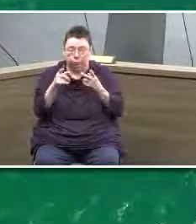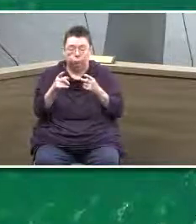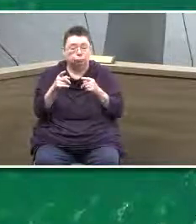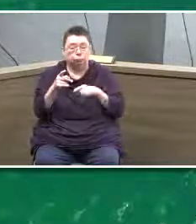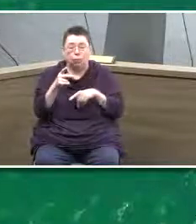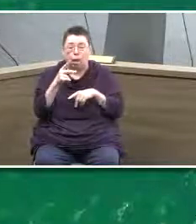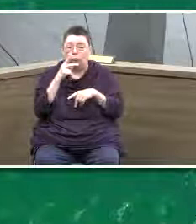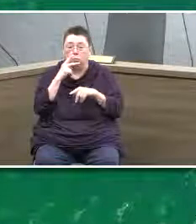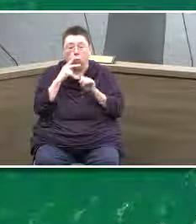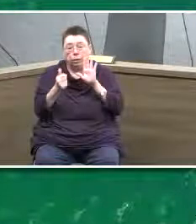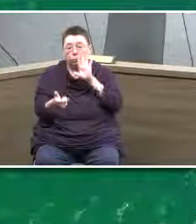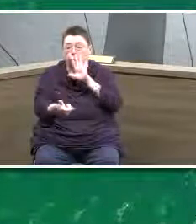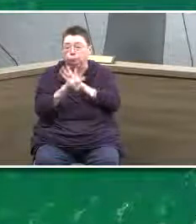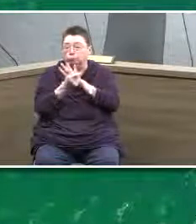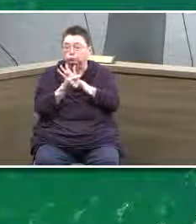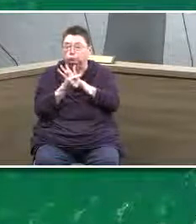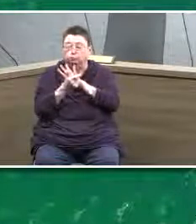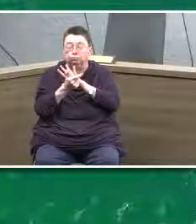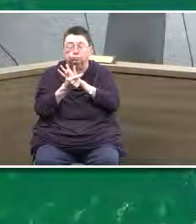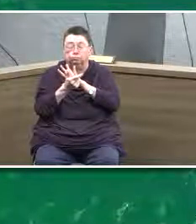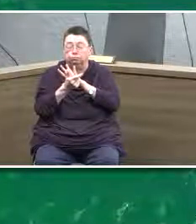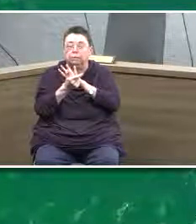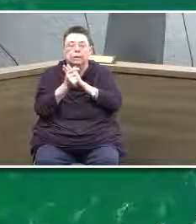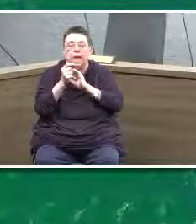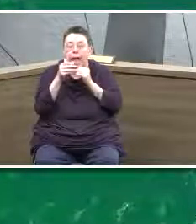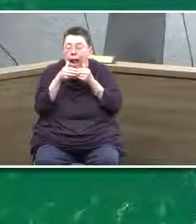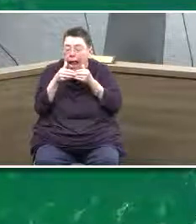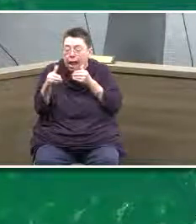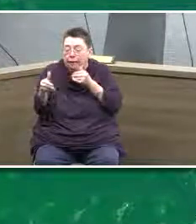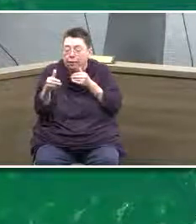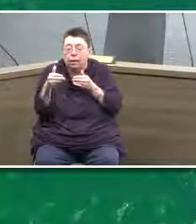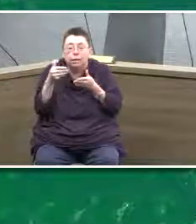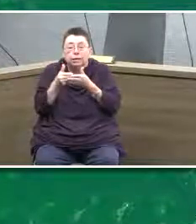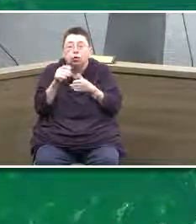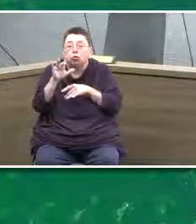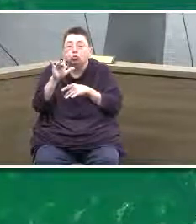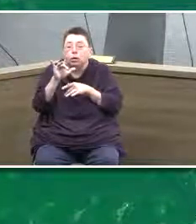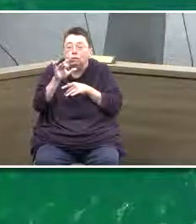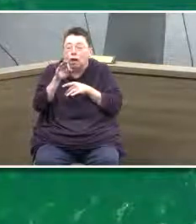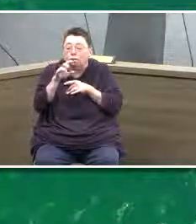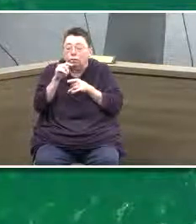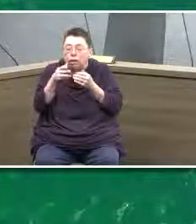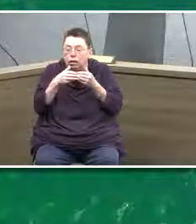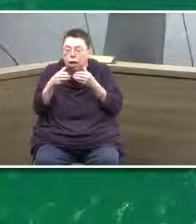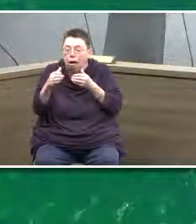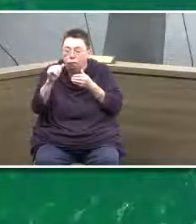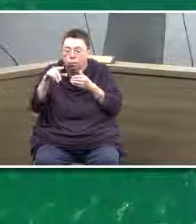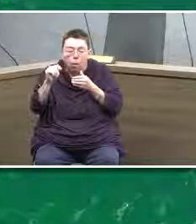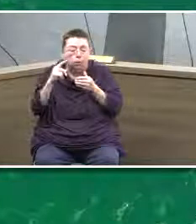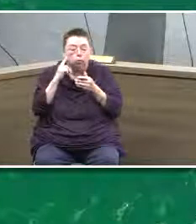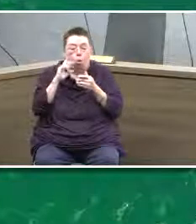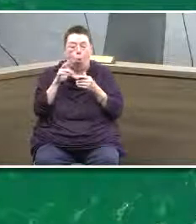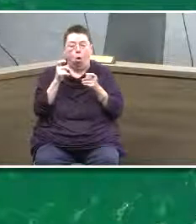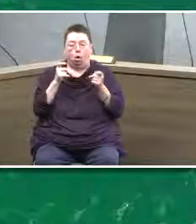Smoking is not allowed within 25 feet of either housing or administrative